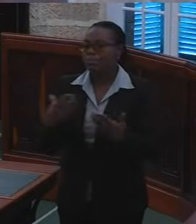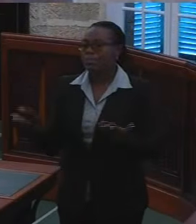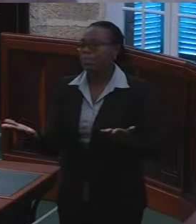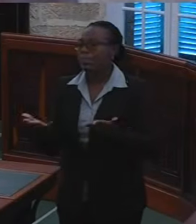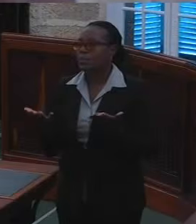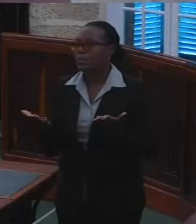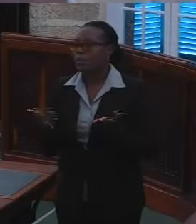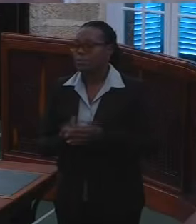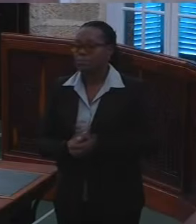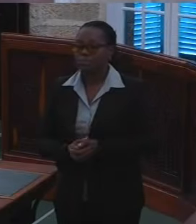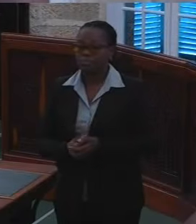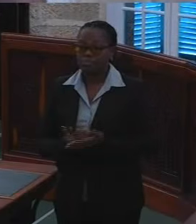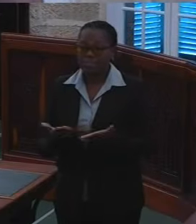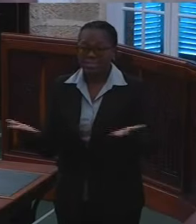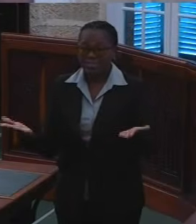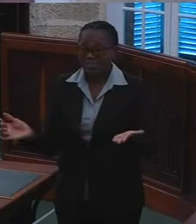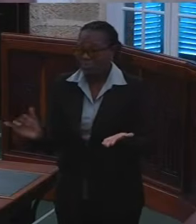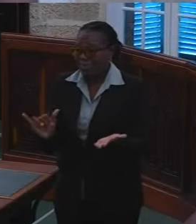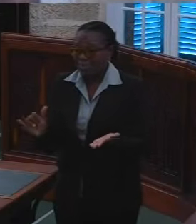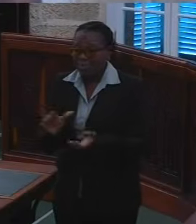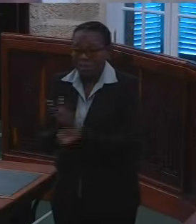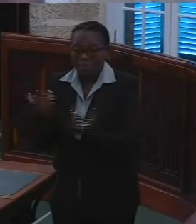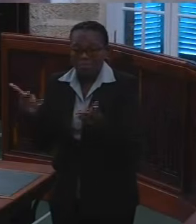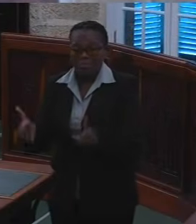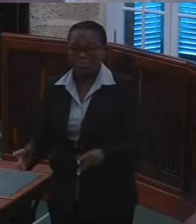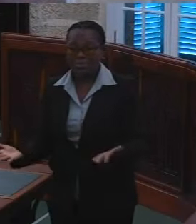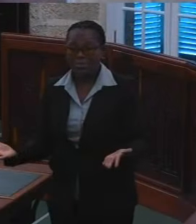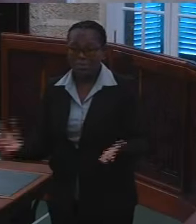like anybody else. That is what the legislation is saying.